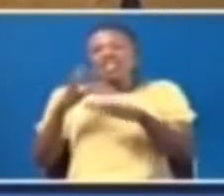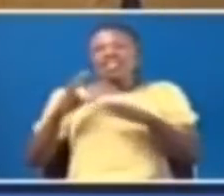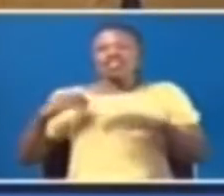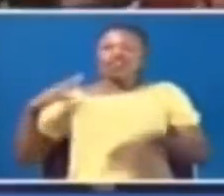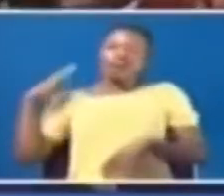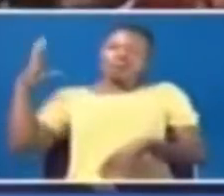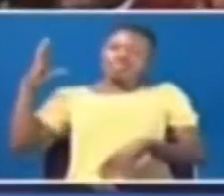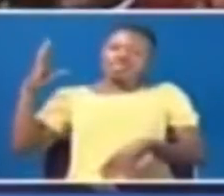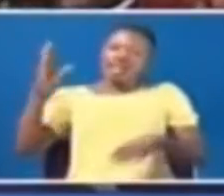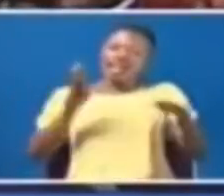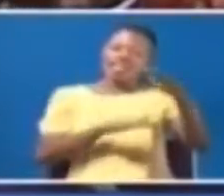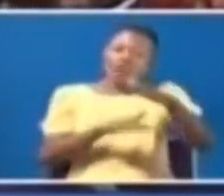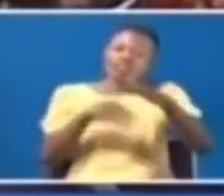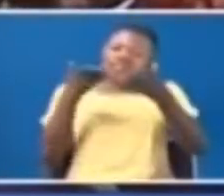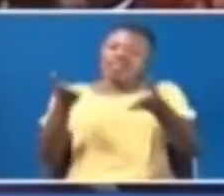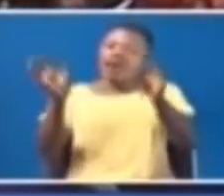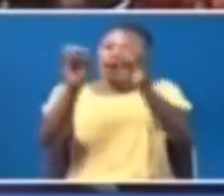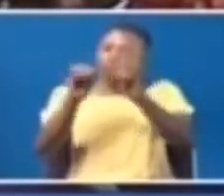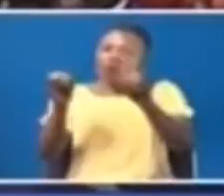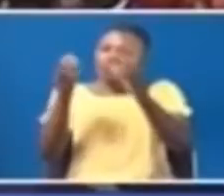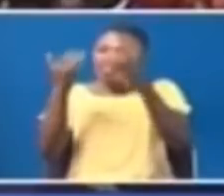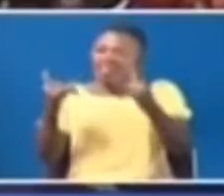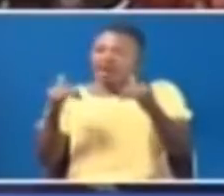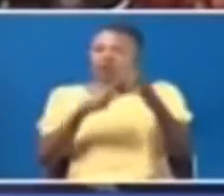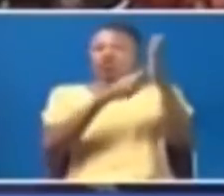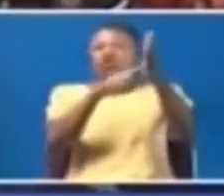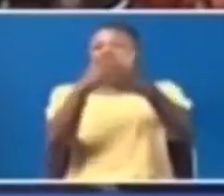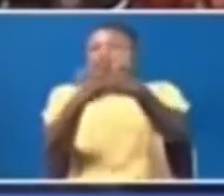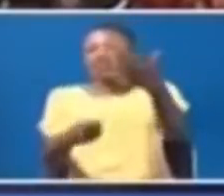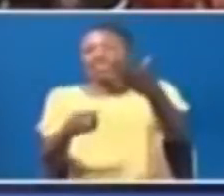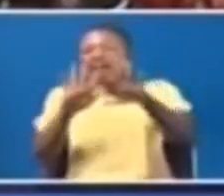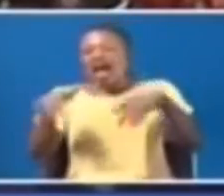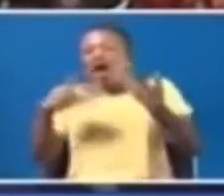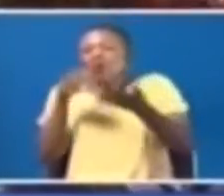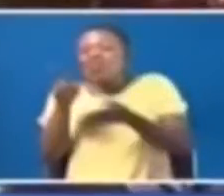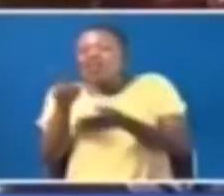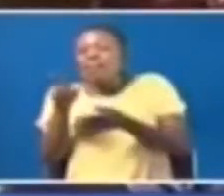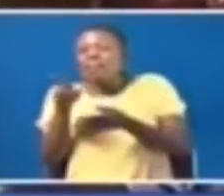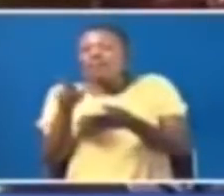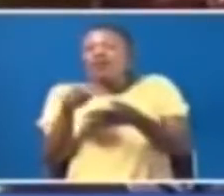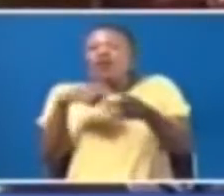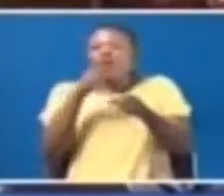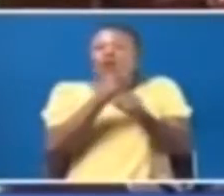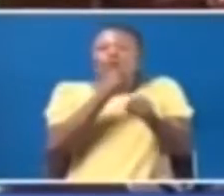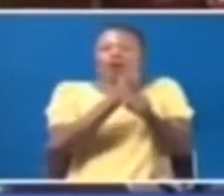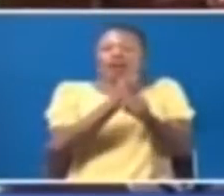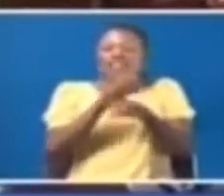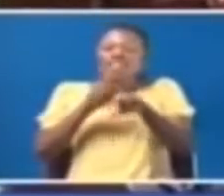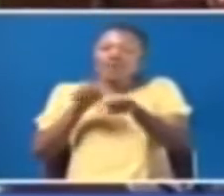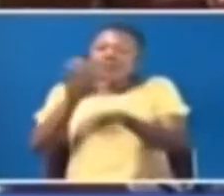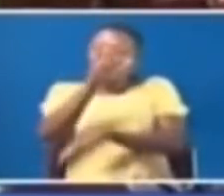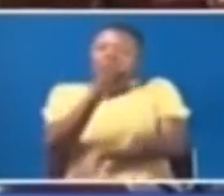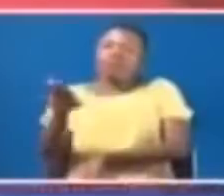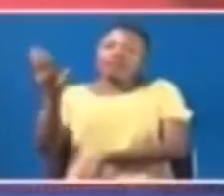wake hawamo bungeni, hali inayoanika uchi wa jinsi wanachama hawa hujishughulisha wakiwa